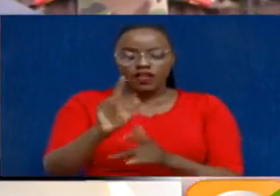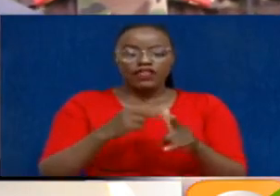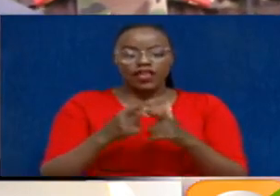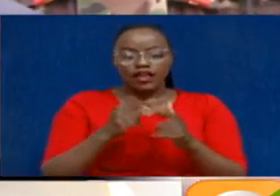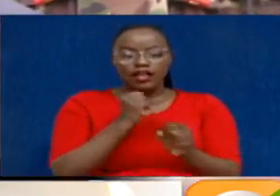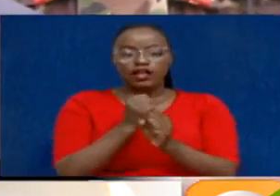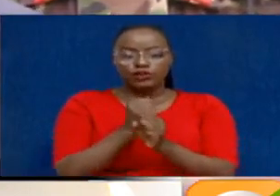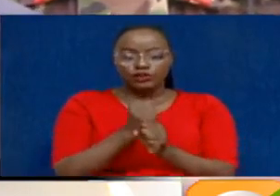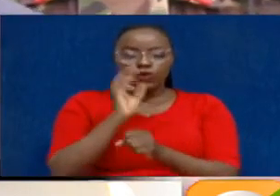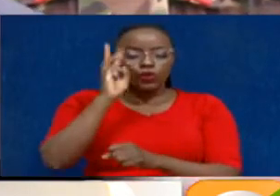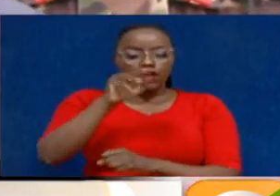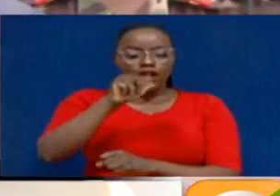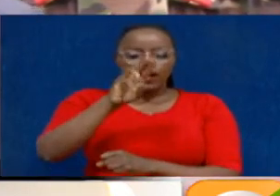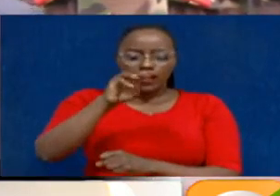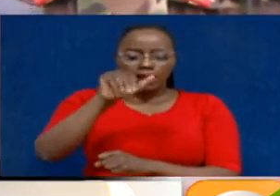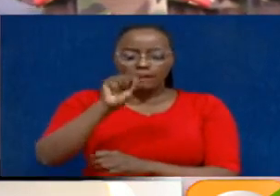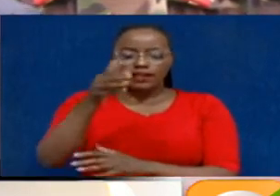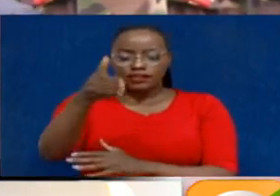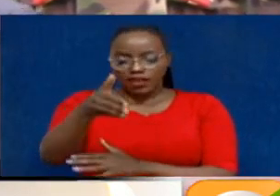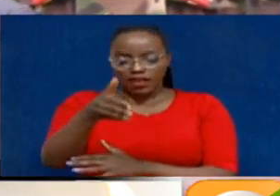then we'll conduct the mass here